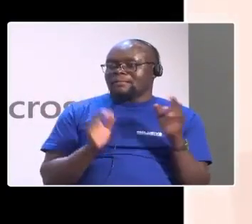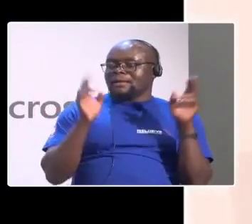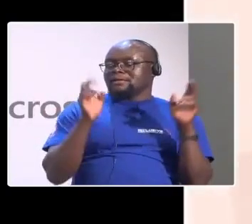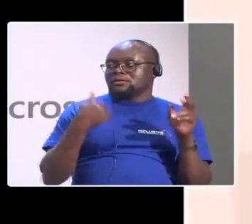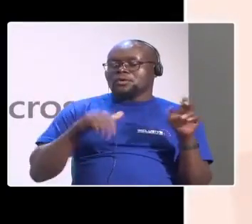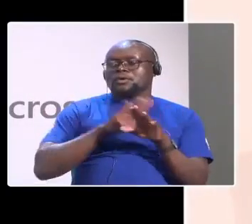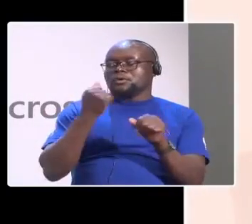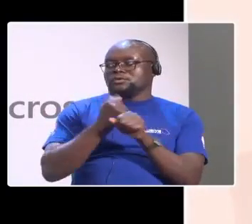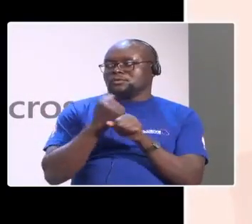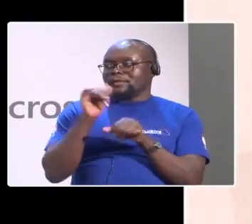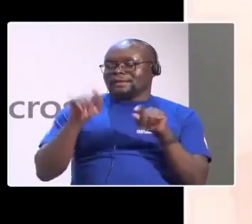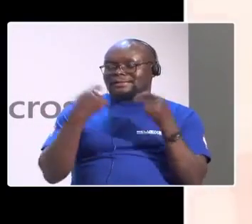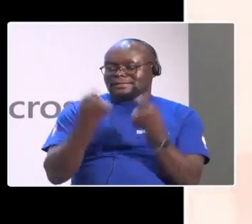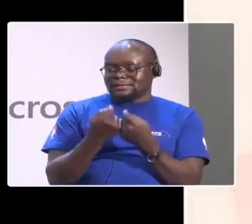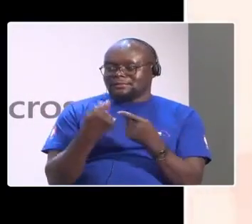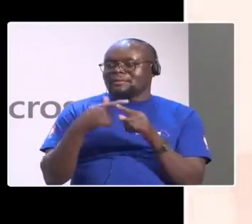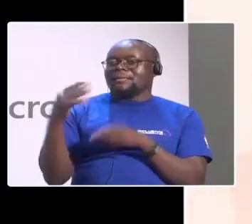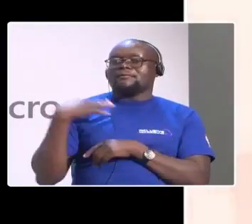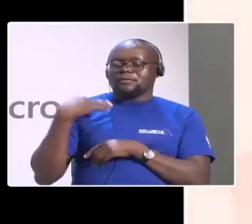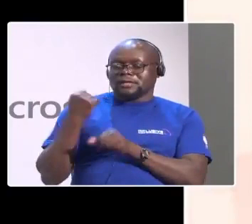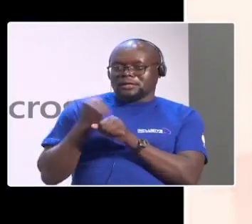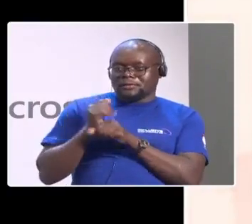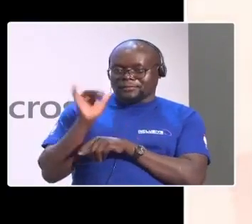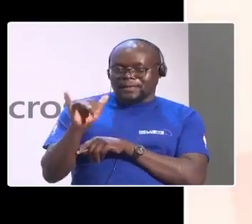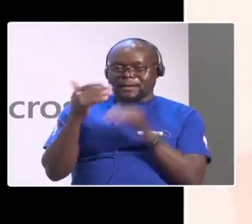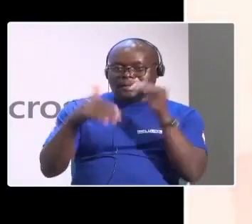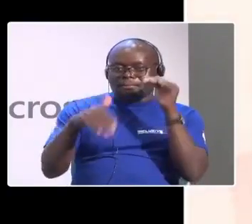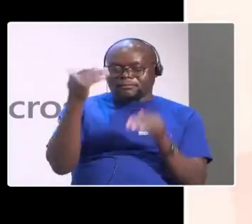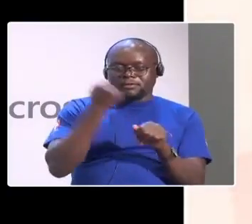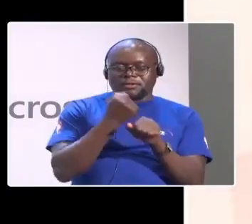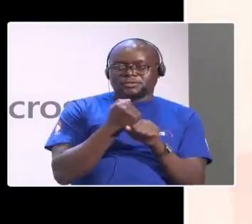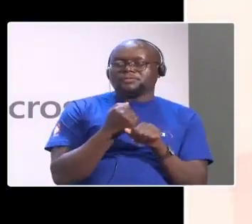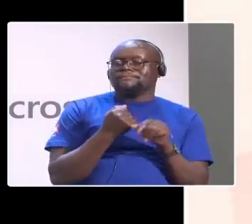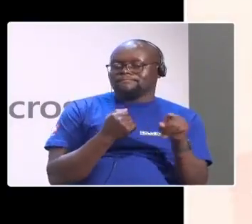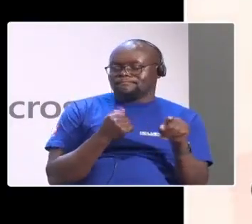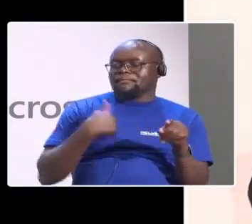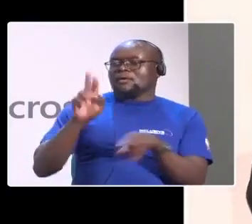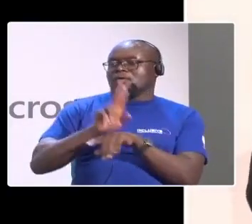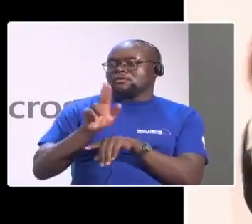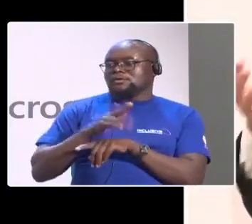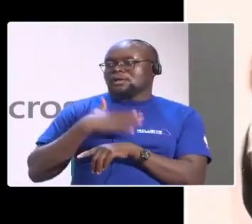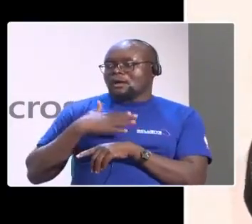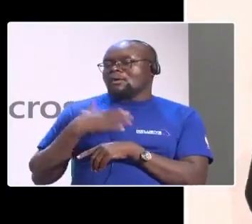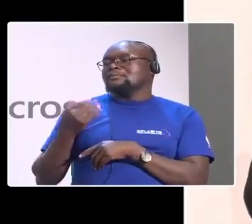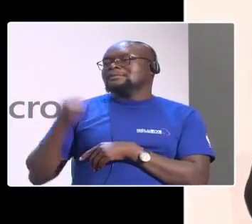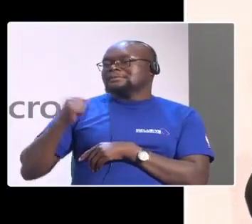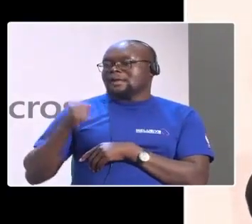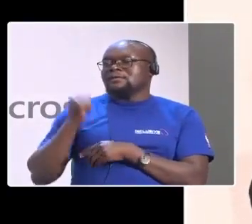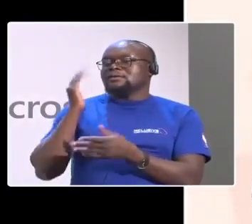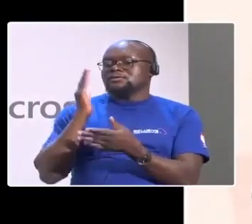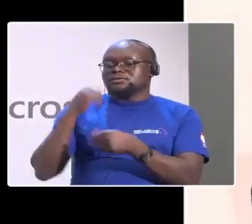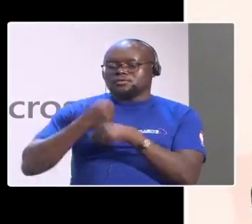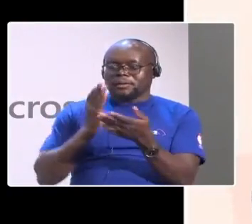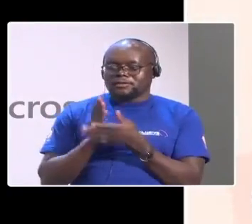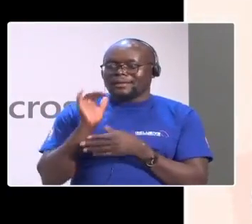We don't do it as a team. The volunteers do it, the professionals do it, and we use an outside vendor to actually make sure